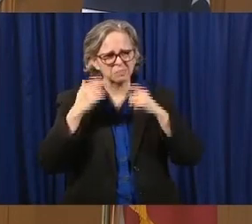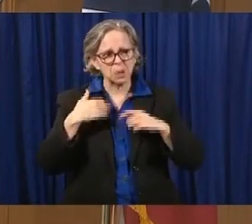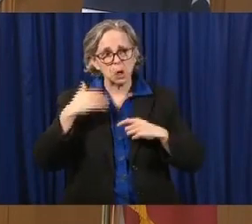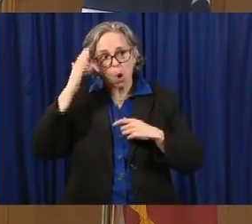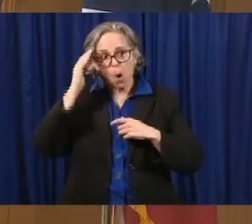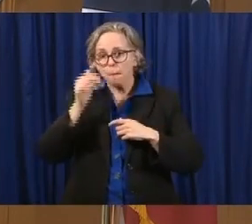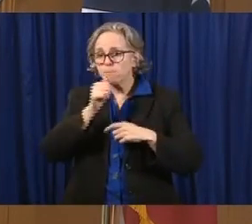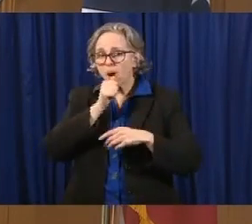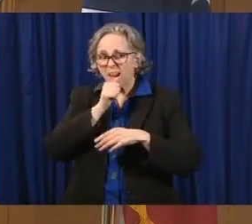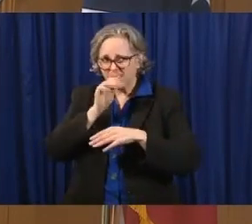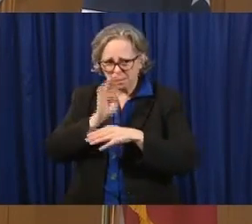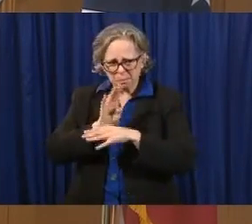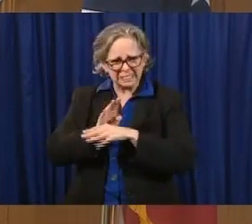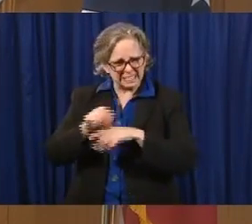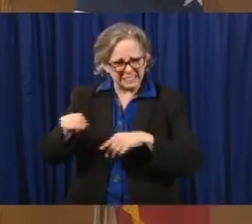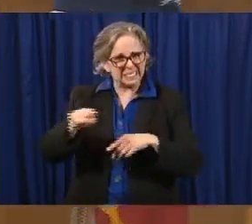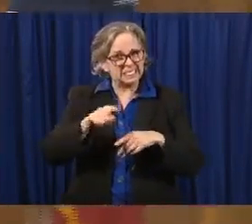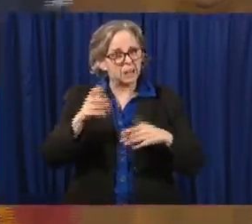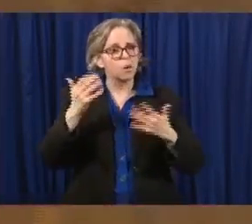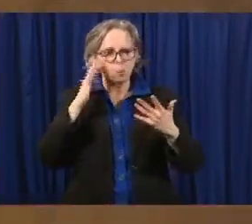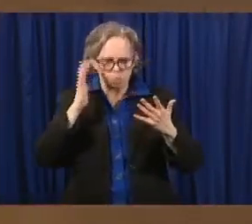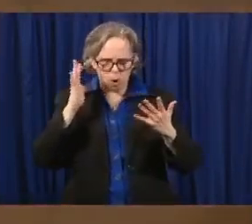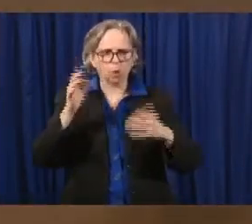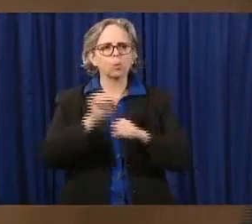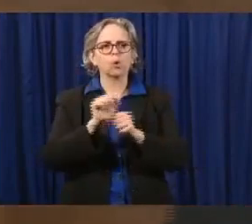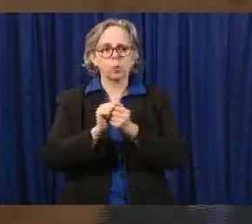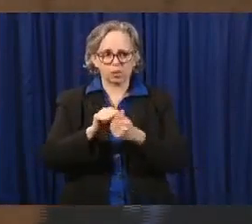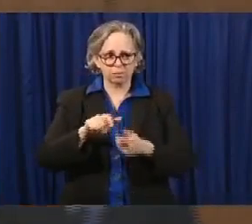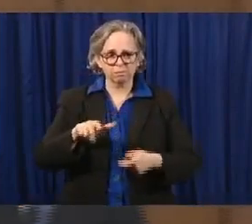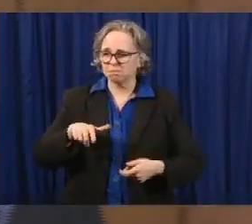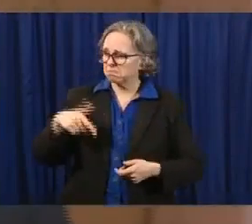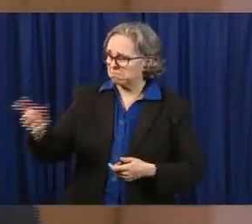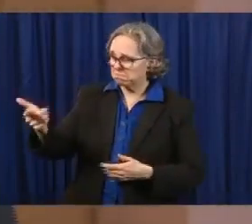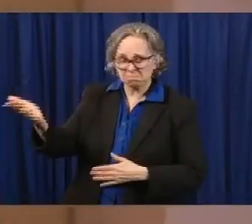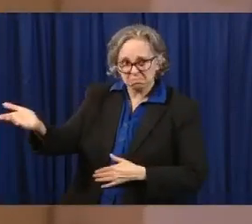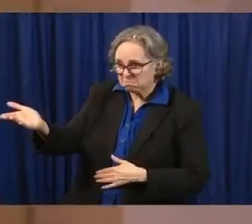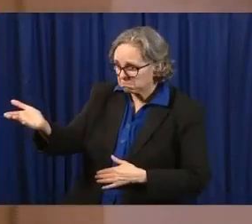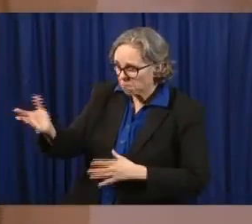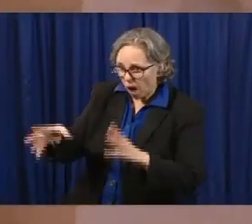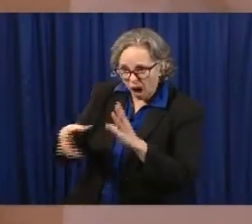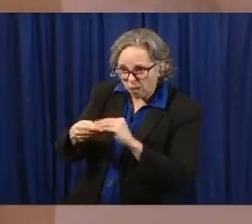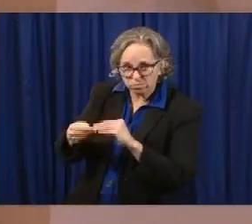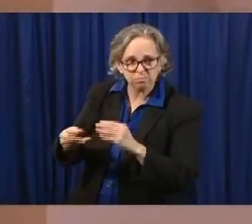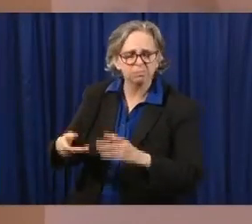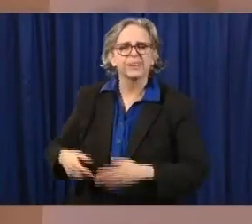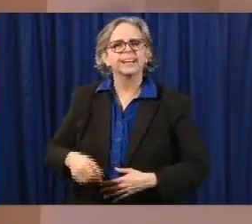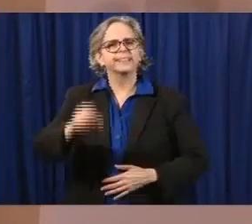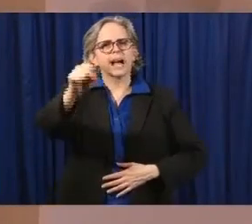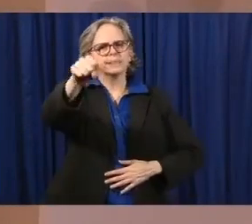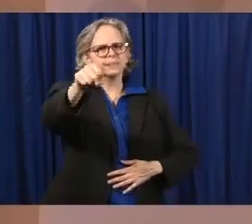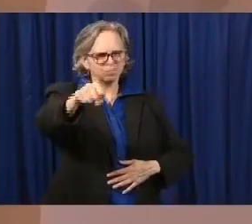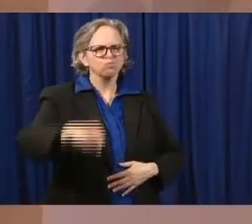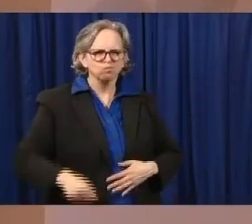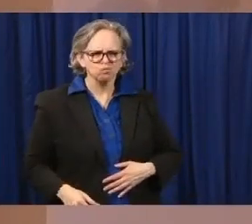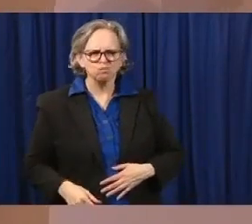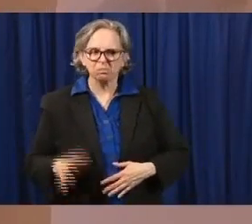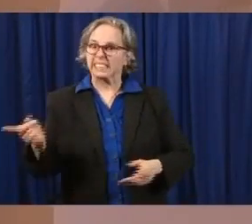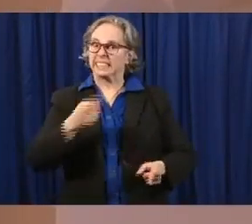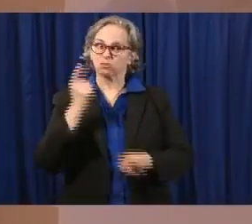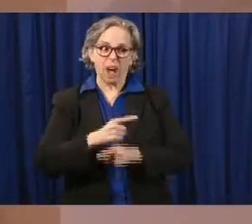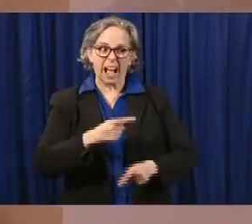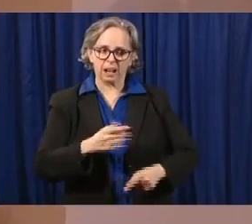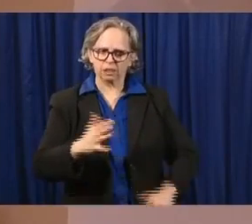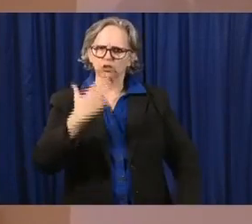working on as well. John, you want to add anything? Sure, Governor. And Andy, as the Governor mentioned, that's the right question. That's why we keep talking about